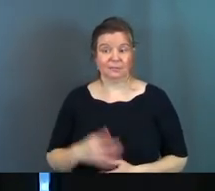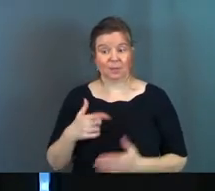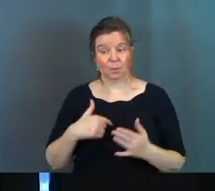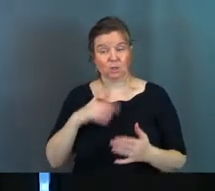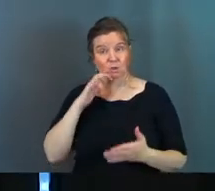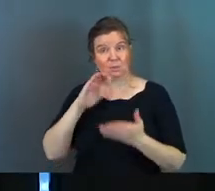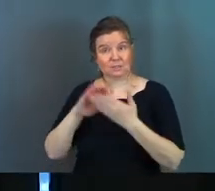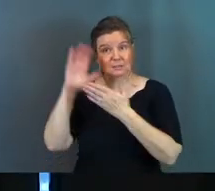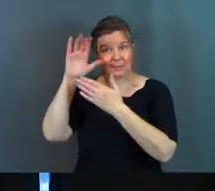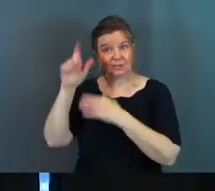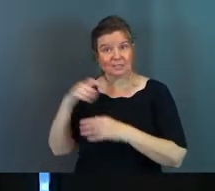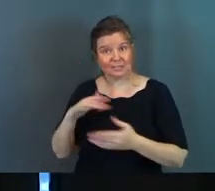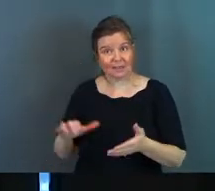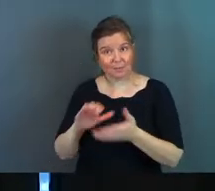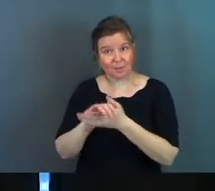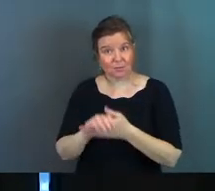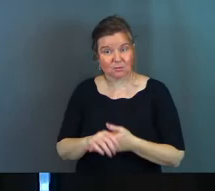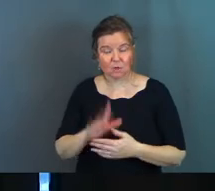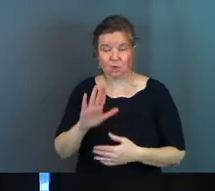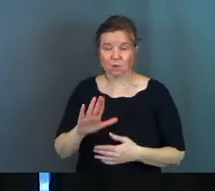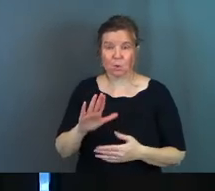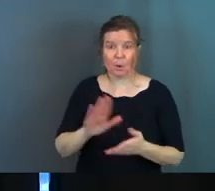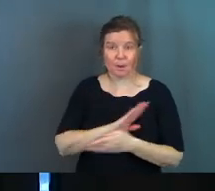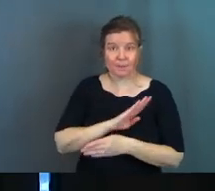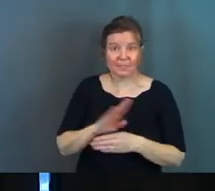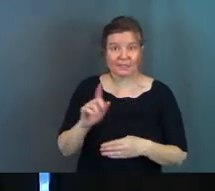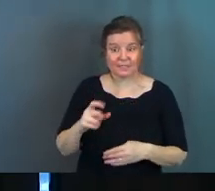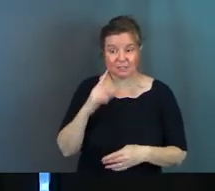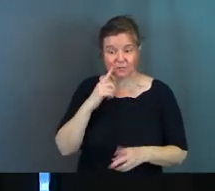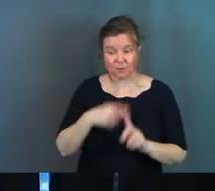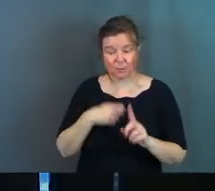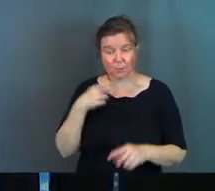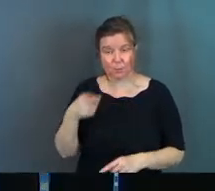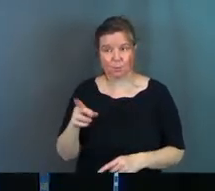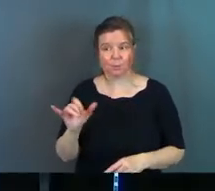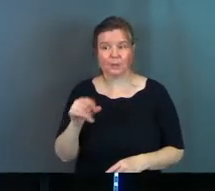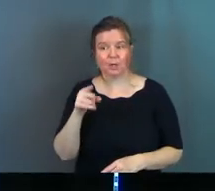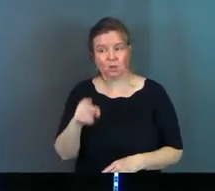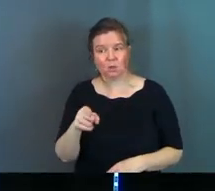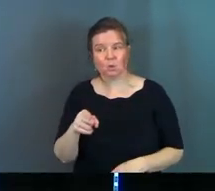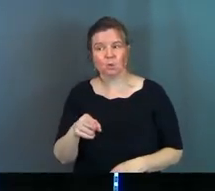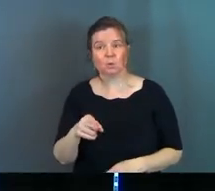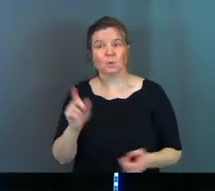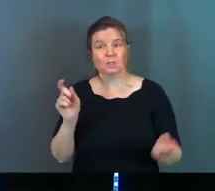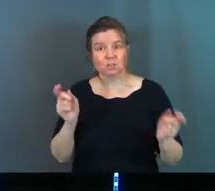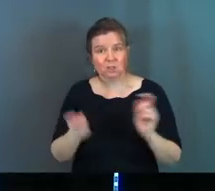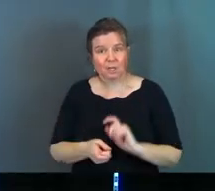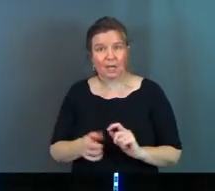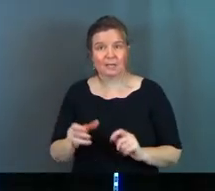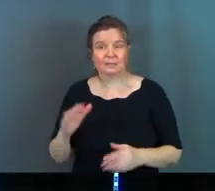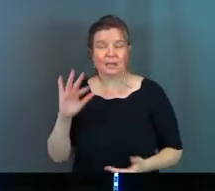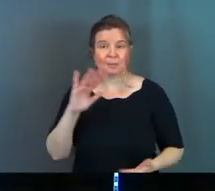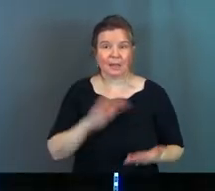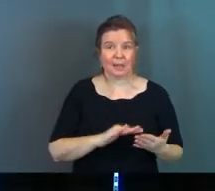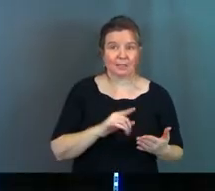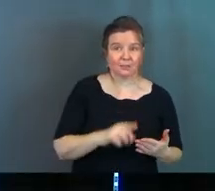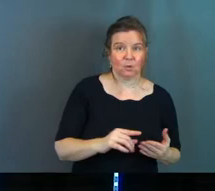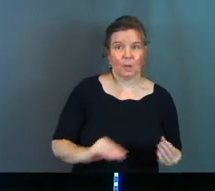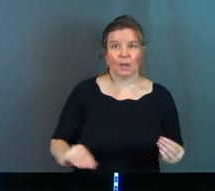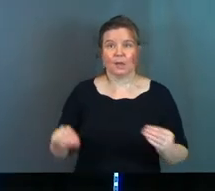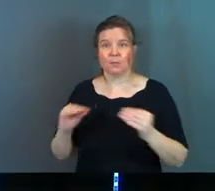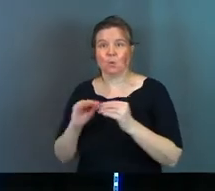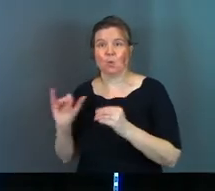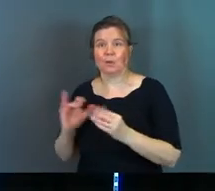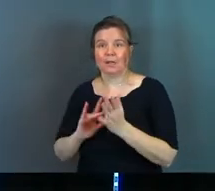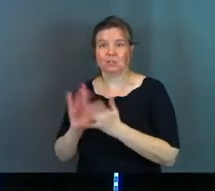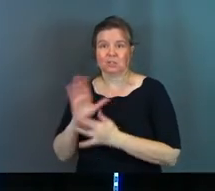That's what your spouse needs in the marriage. That's what your business needs from you, is that you would change and be less of you and